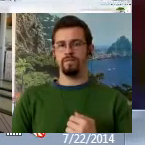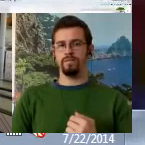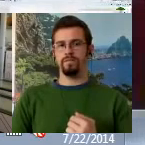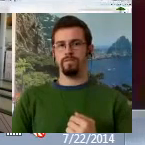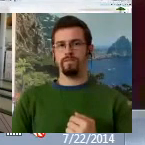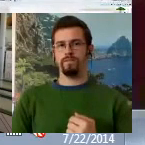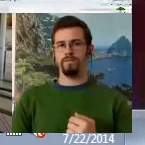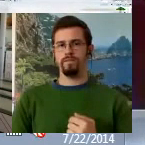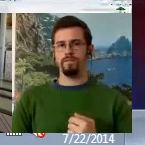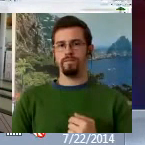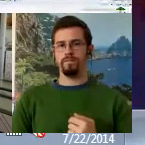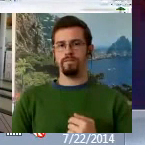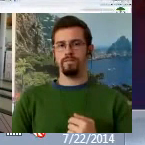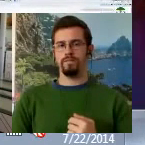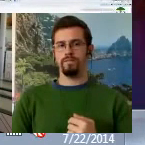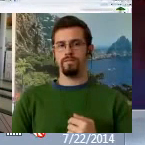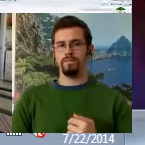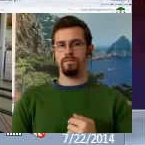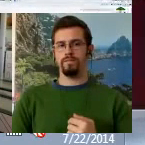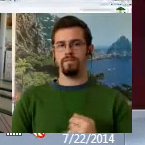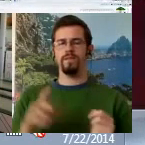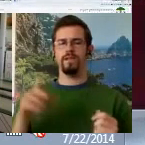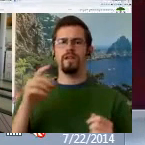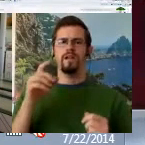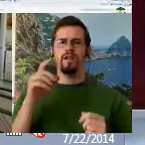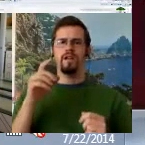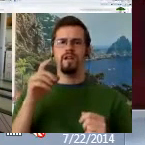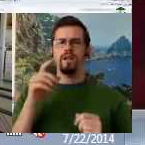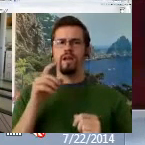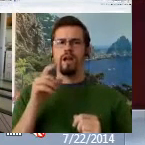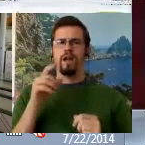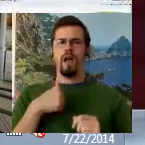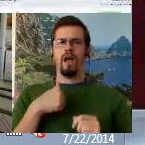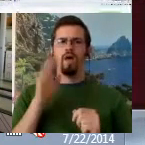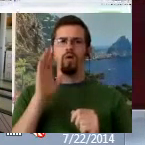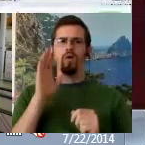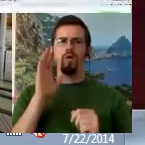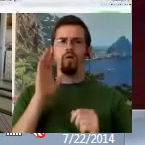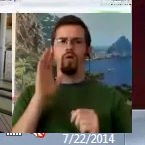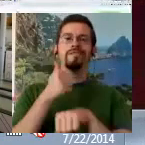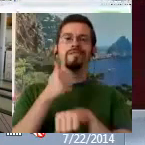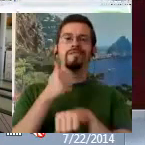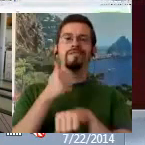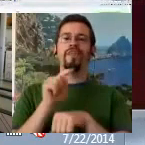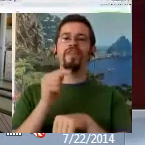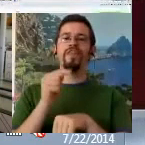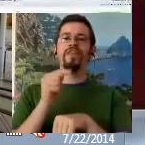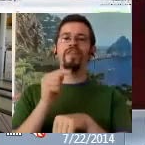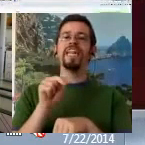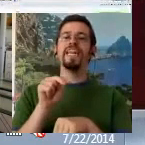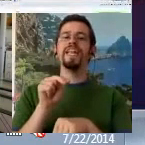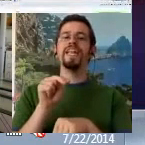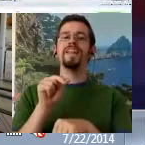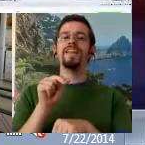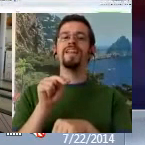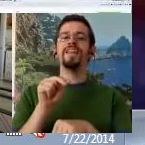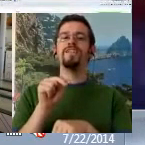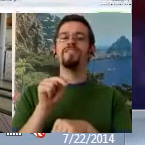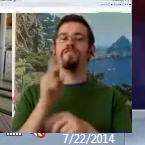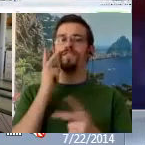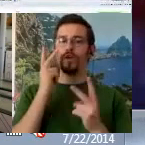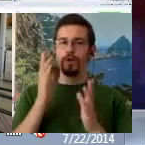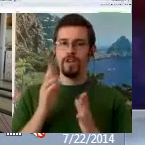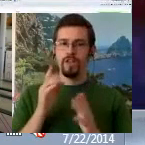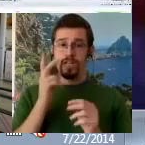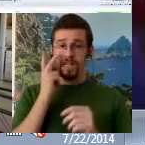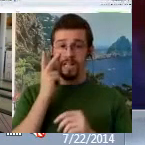I thought this would show. Let me. I can use the thin viewer, and there you can see it right here on the side. You can see that